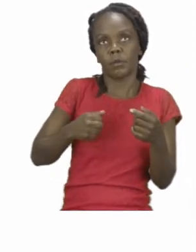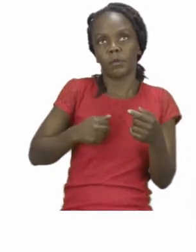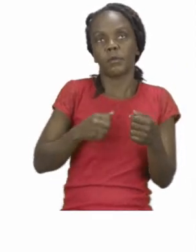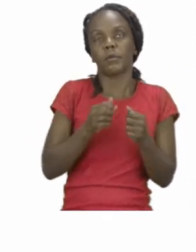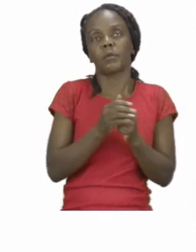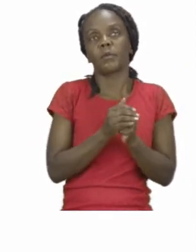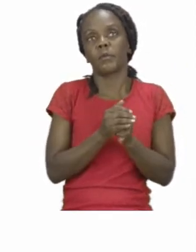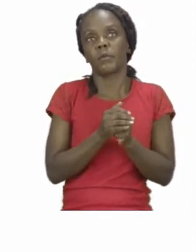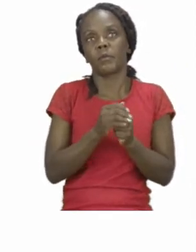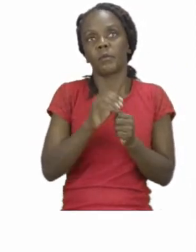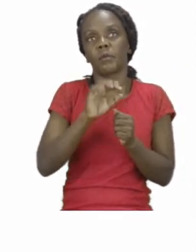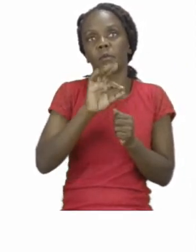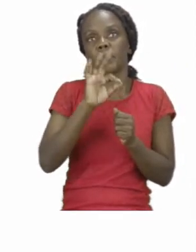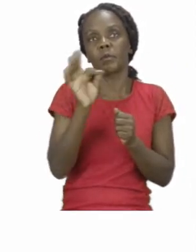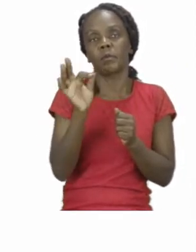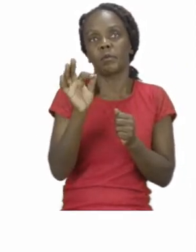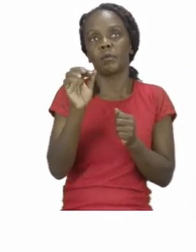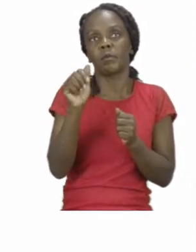Father.